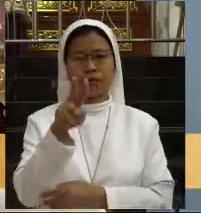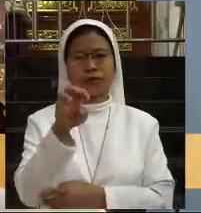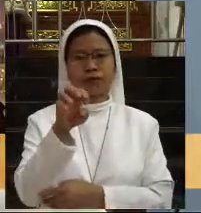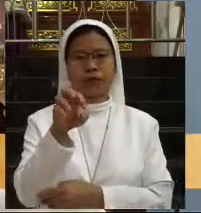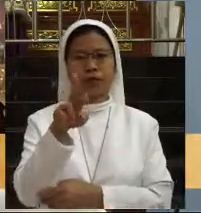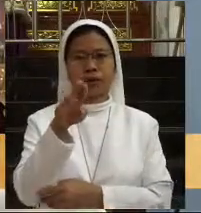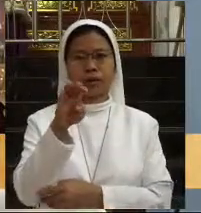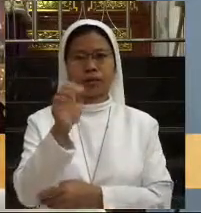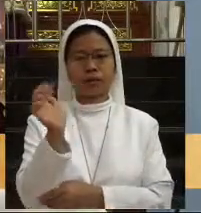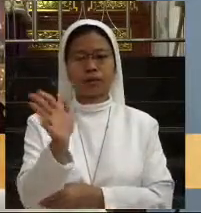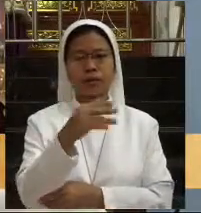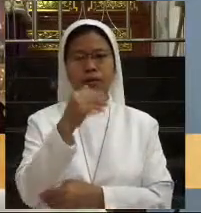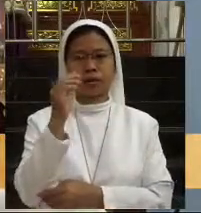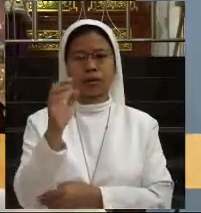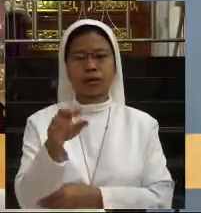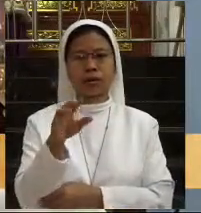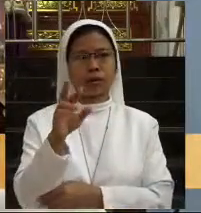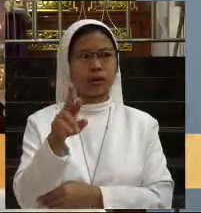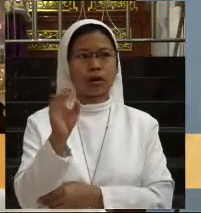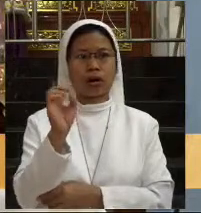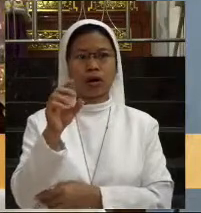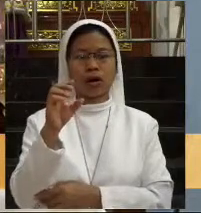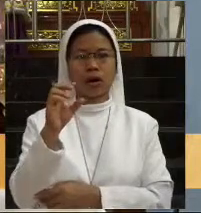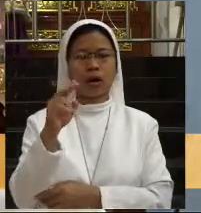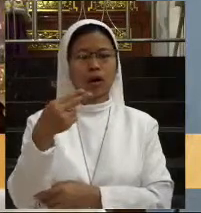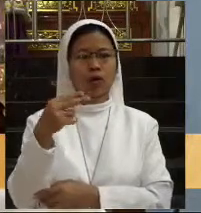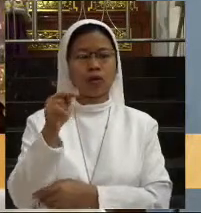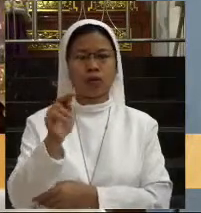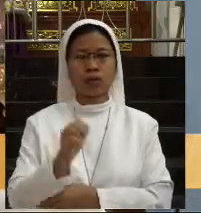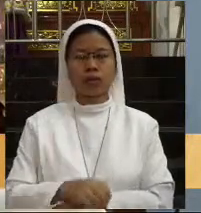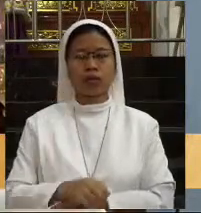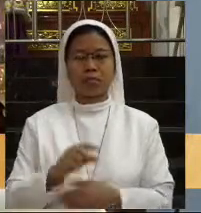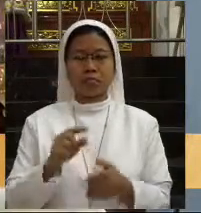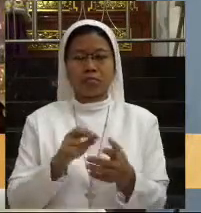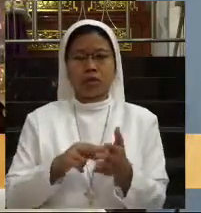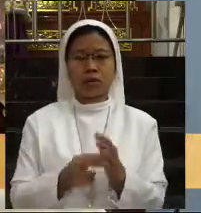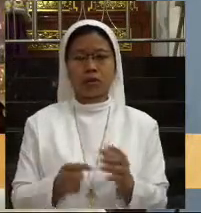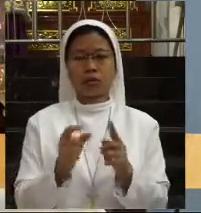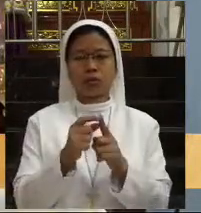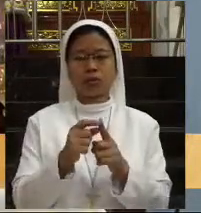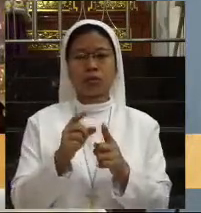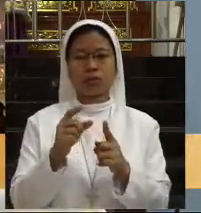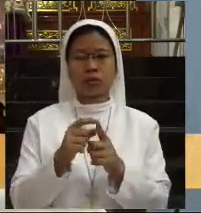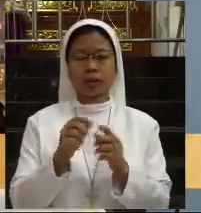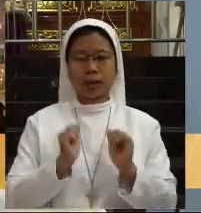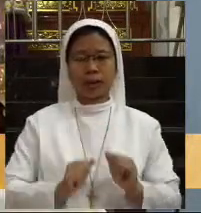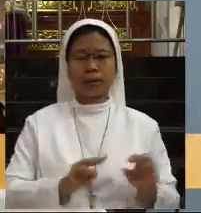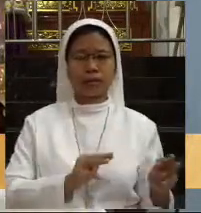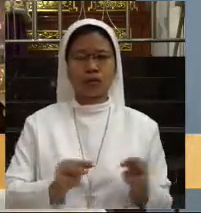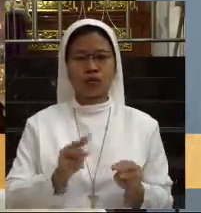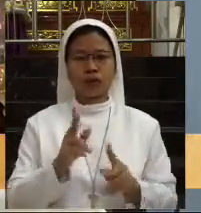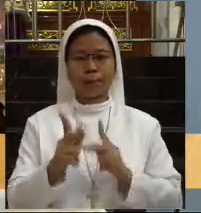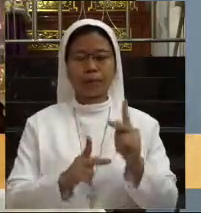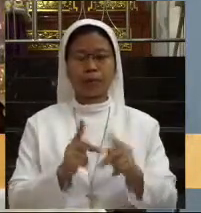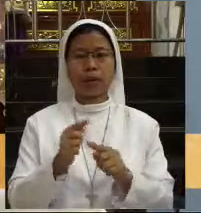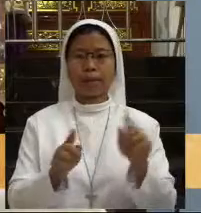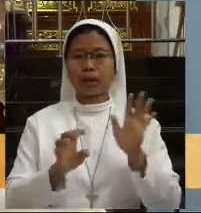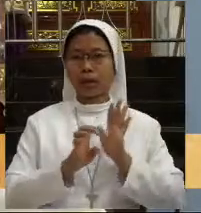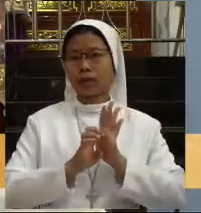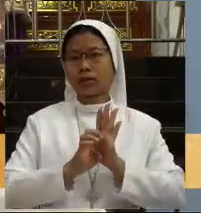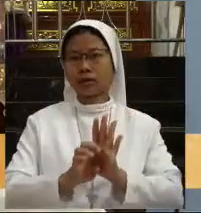exempla trahunt, meaning words can move people, but